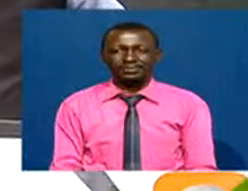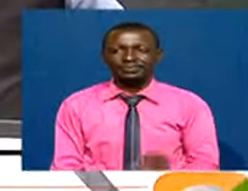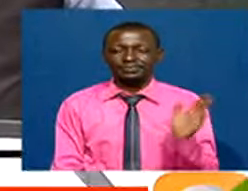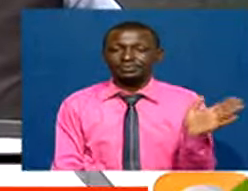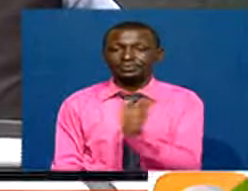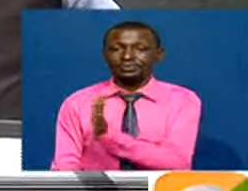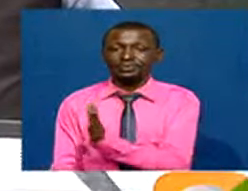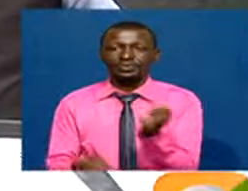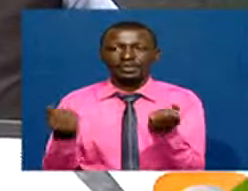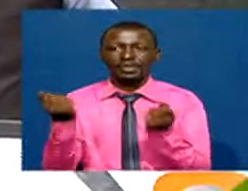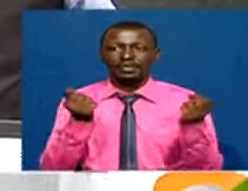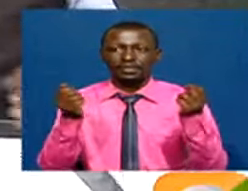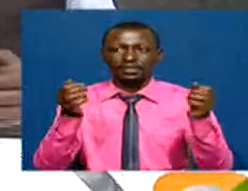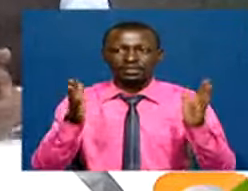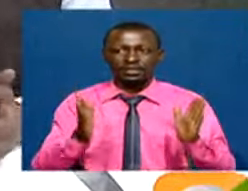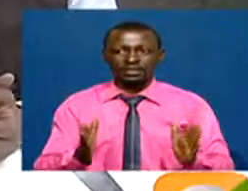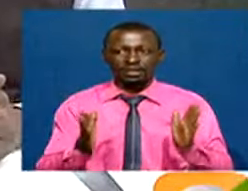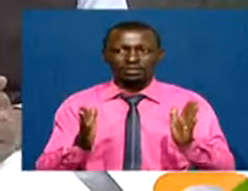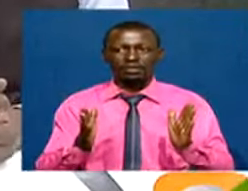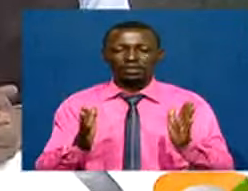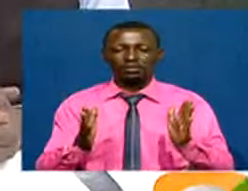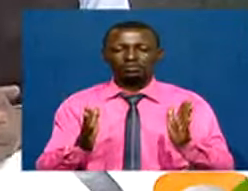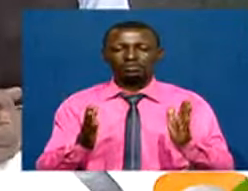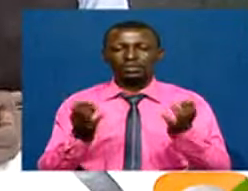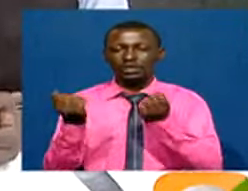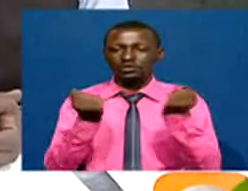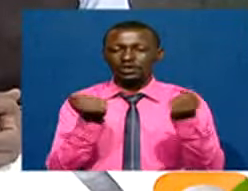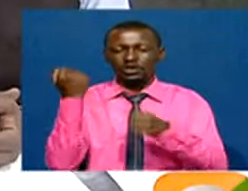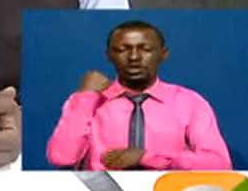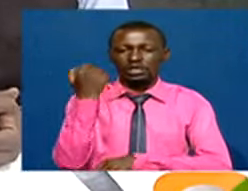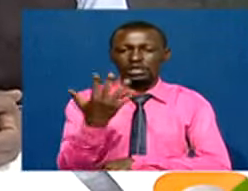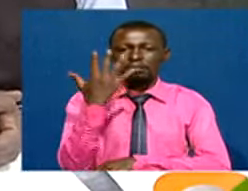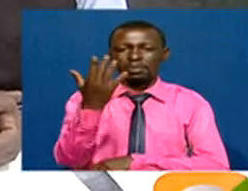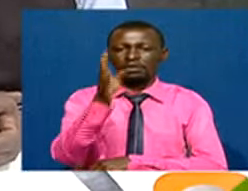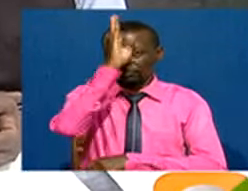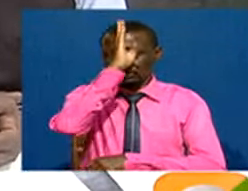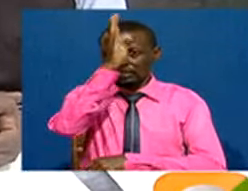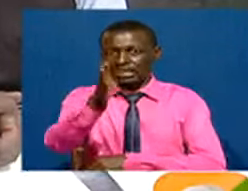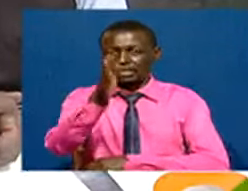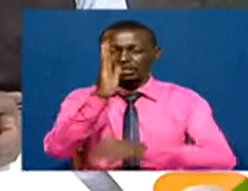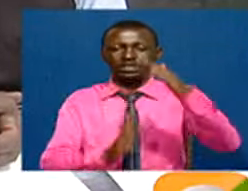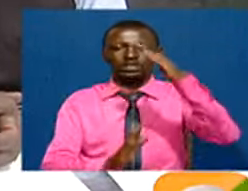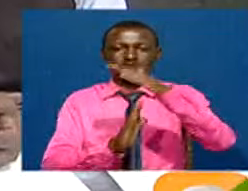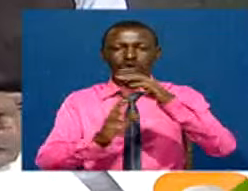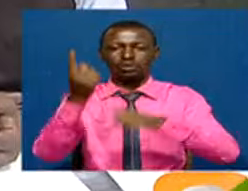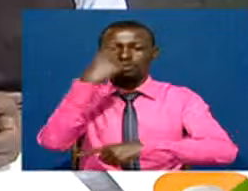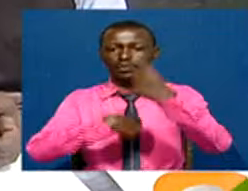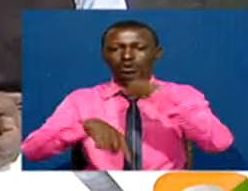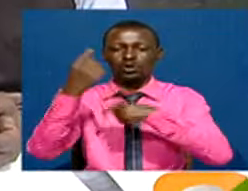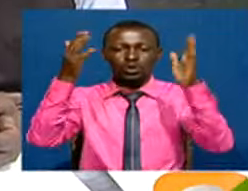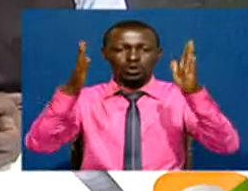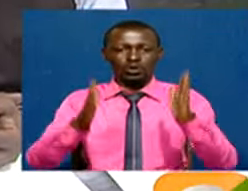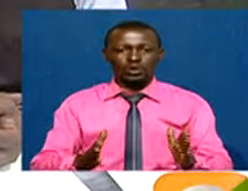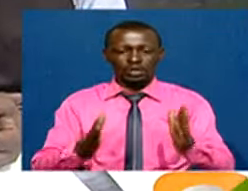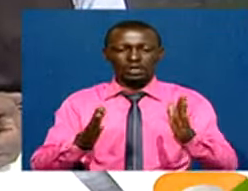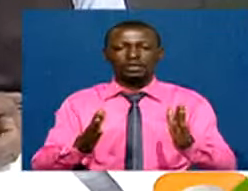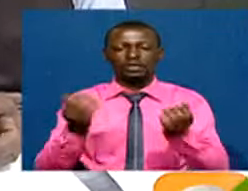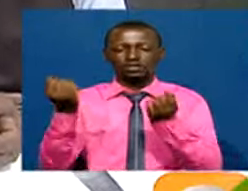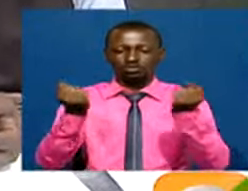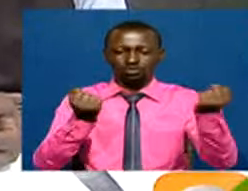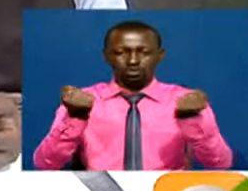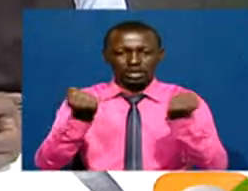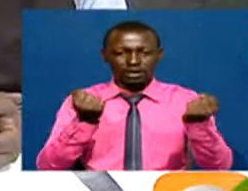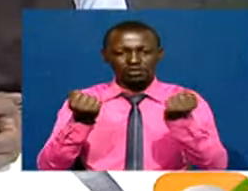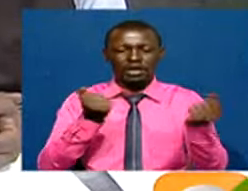Driver Graham McKittrick of car number 5 was on Sunday crowned the overall winner of this year's edition of the Rhino Charge